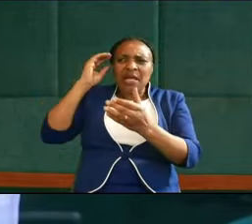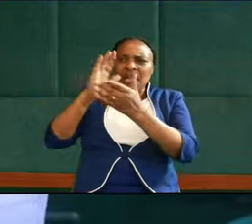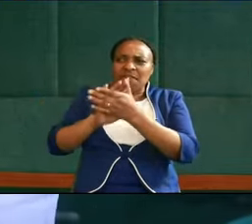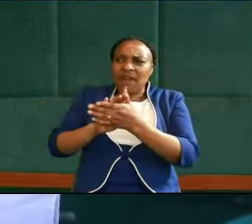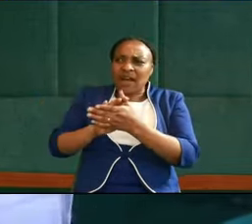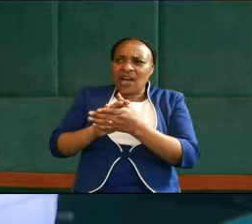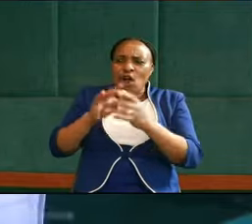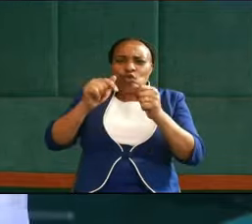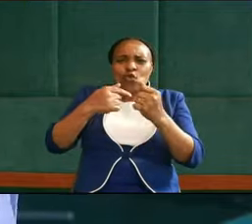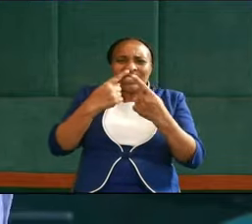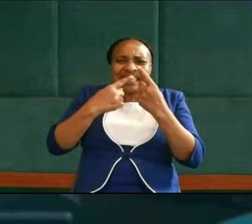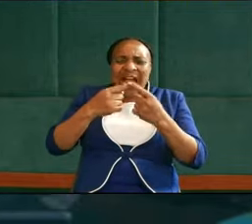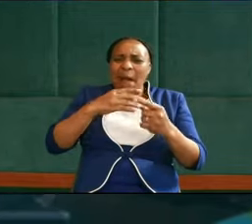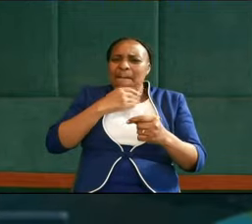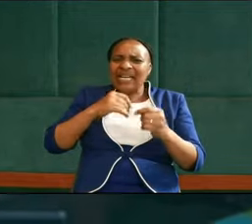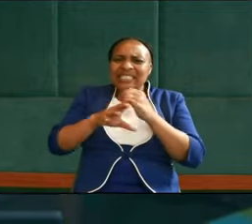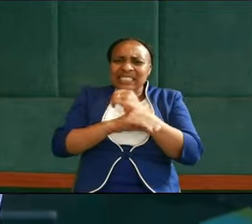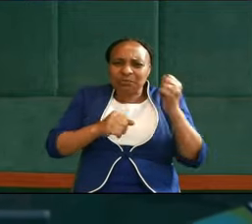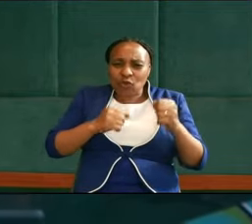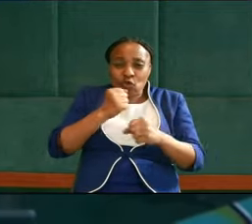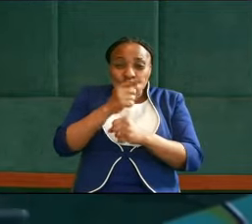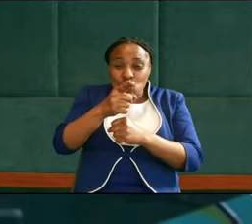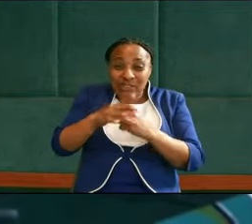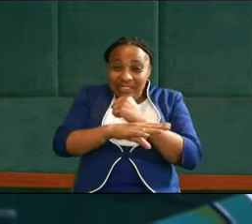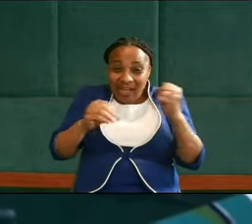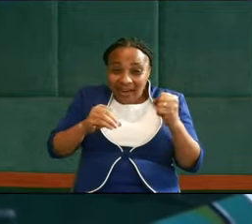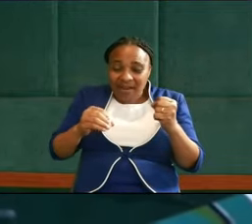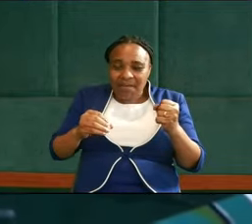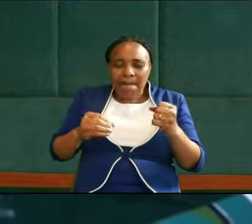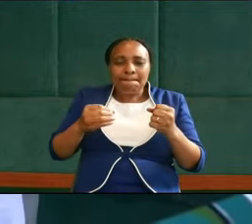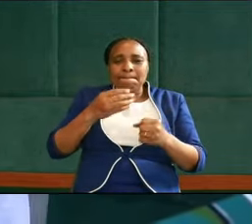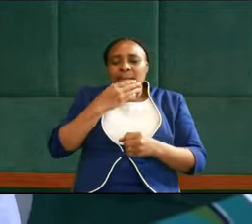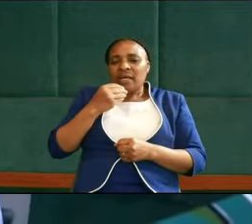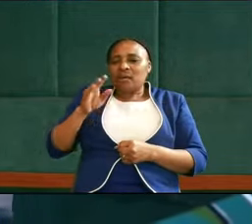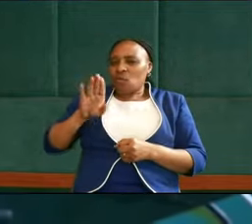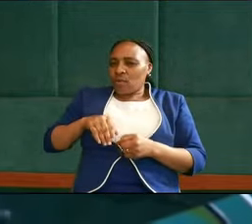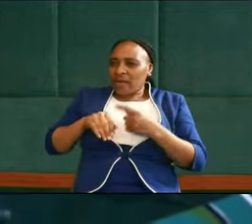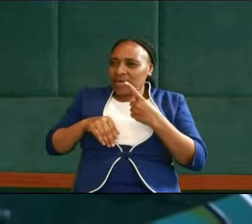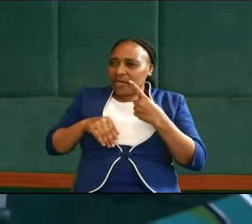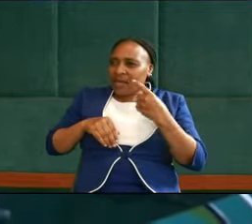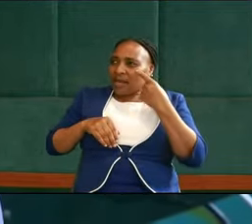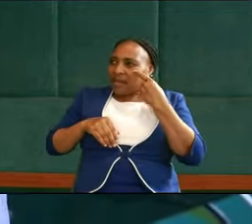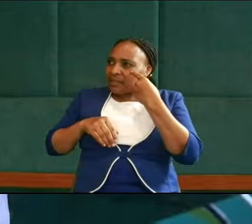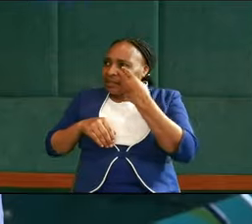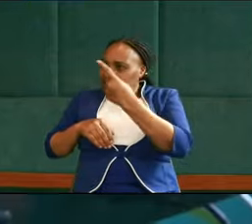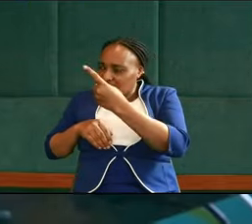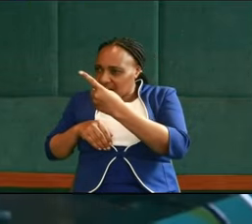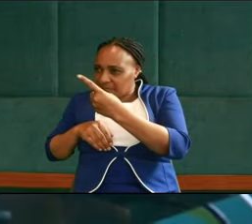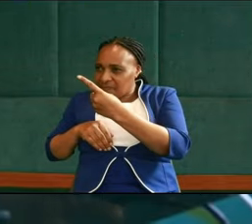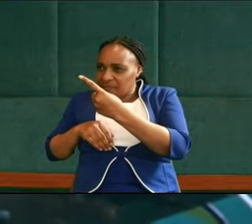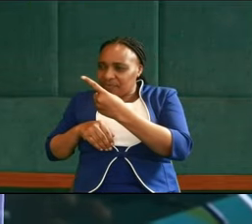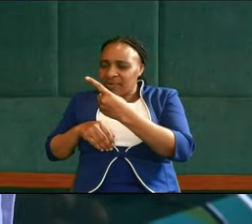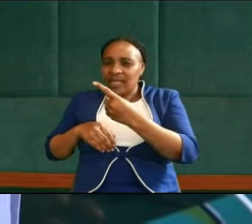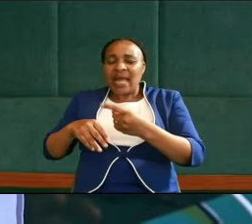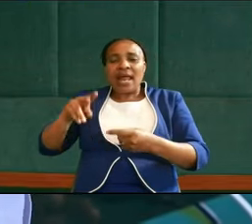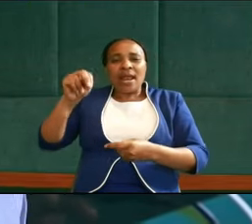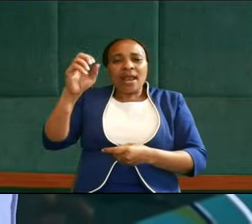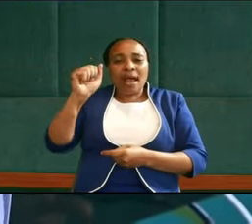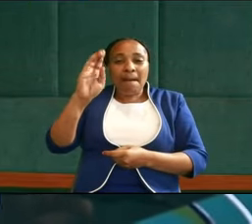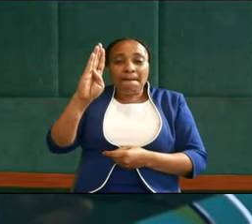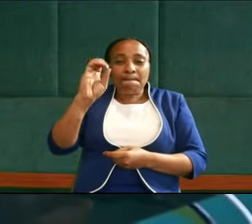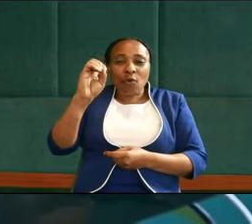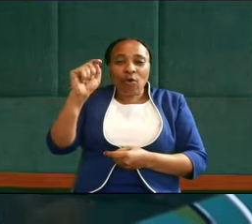You who say a man should not steal, do you steal? Ladies and gentlemen, a new generation of Naboth emerged in